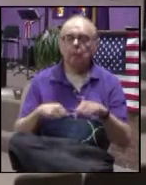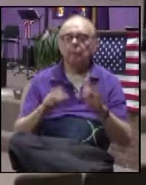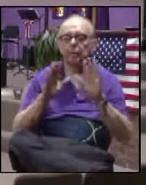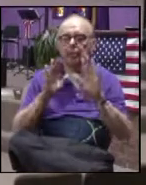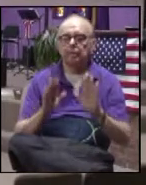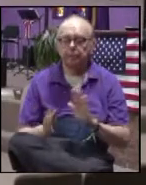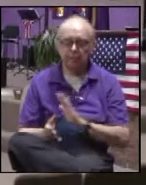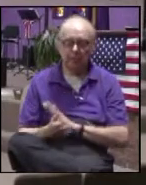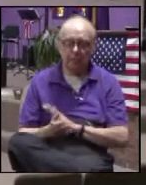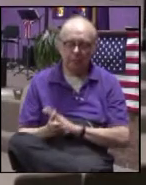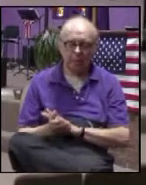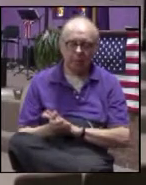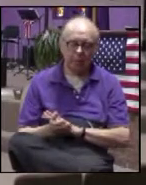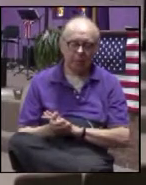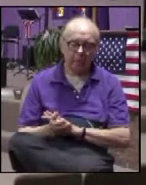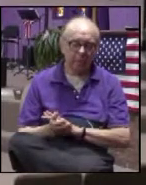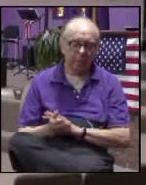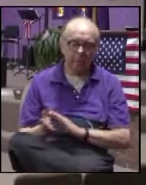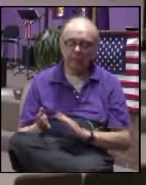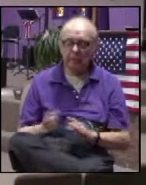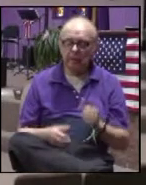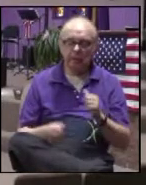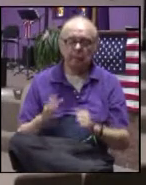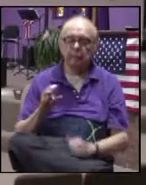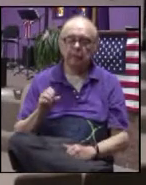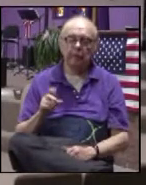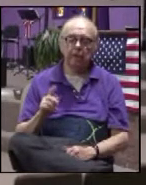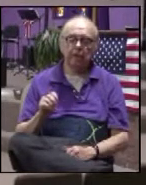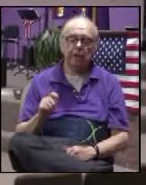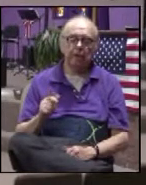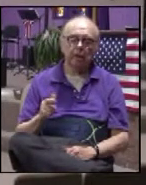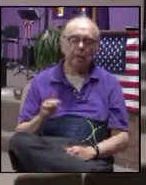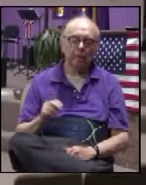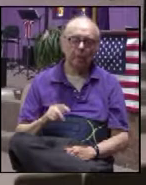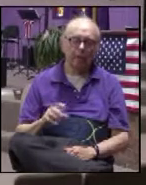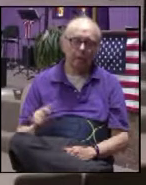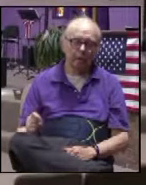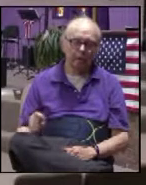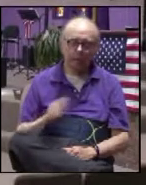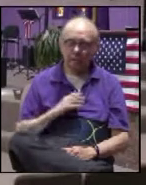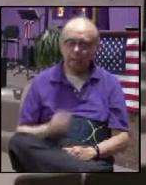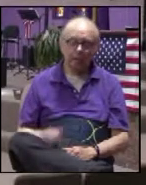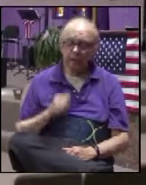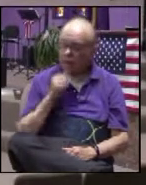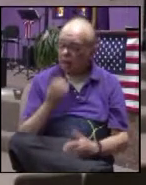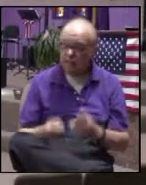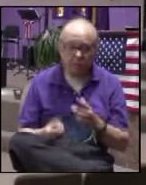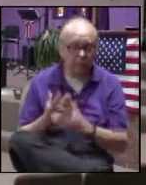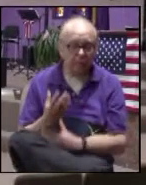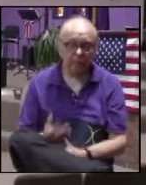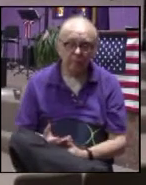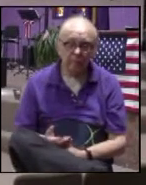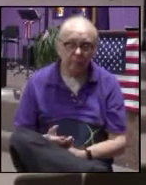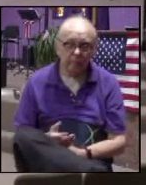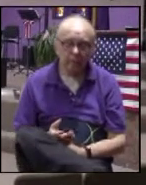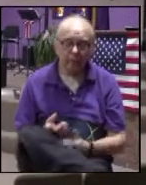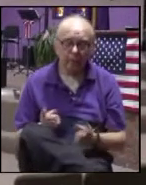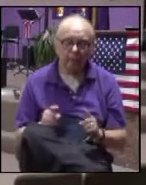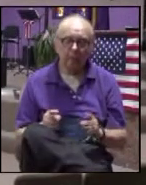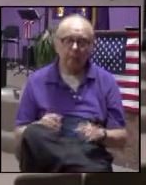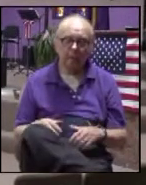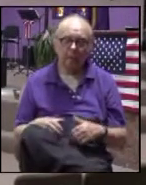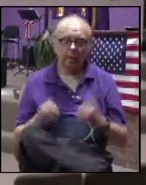morning, you will be the most stagnant Christian you'll ever be. You will not grow. And when